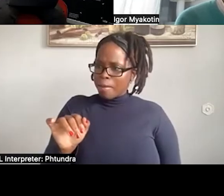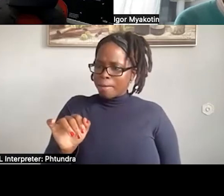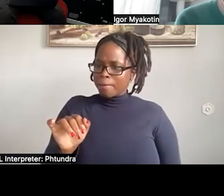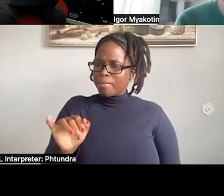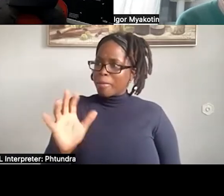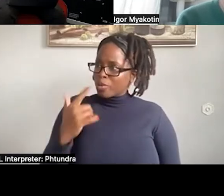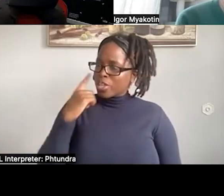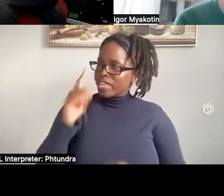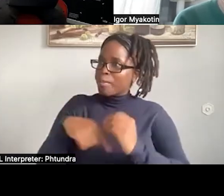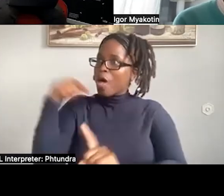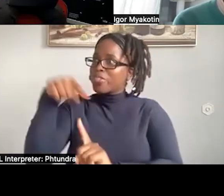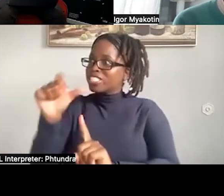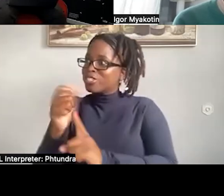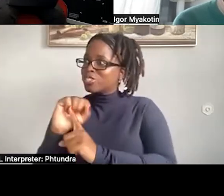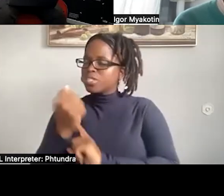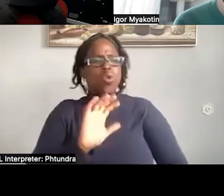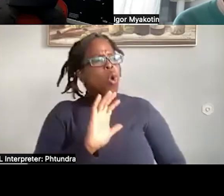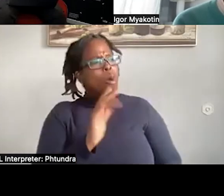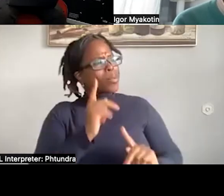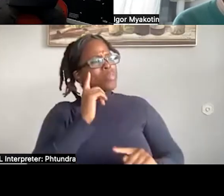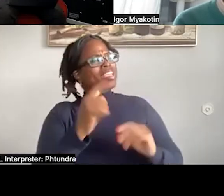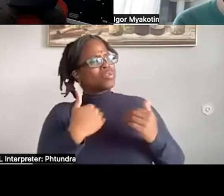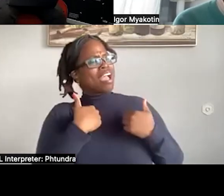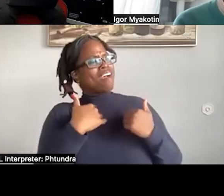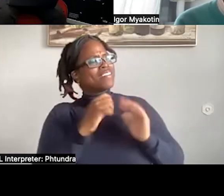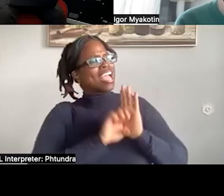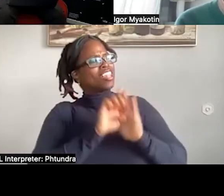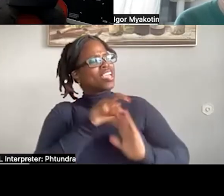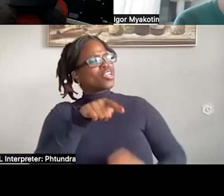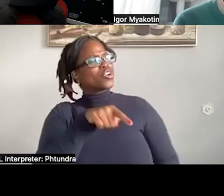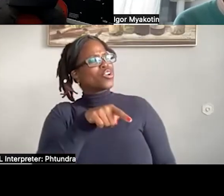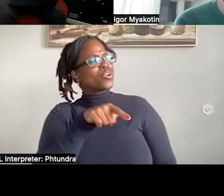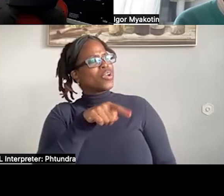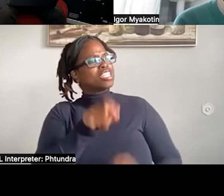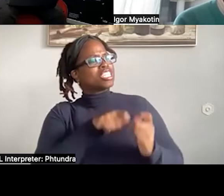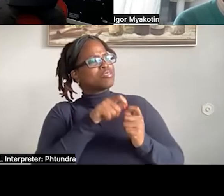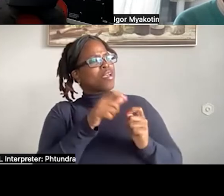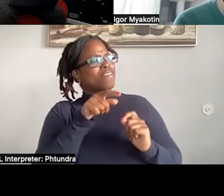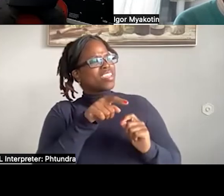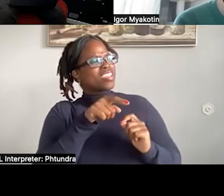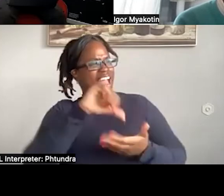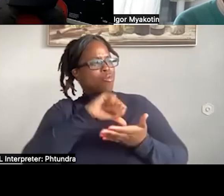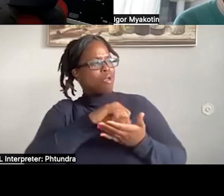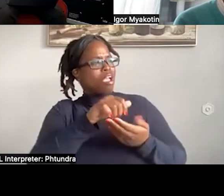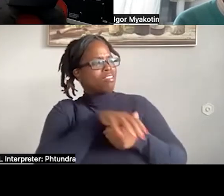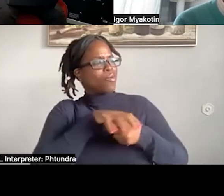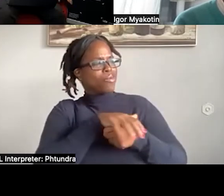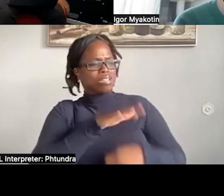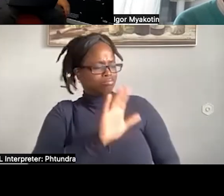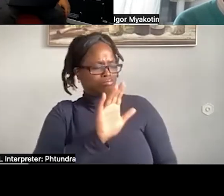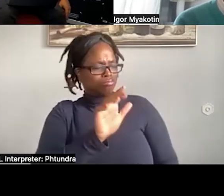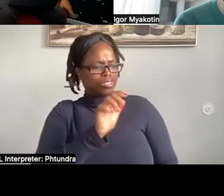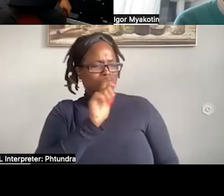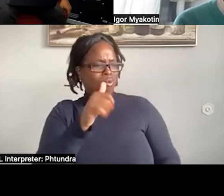Kabul. Like, they didn't like it. Like, you should just be like dusty, and everything should be. You can't have a